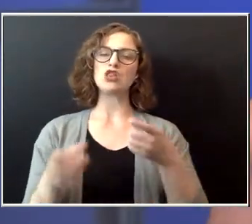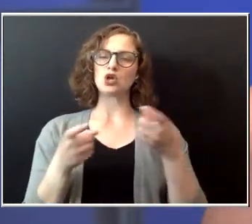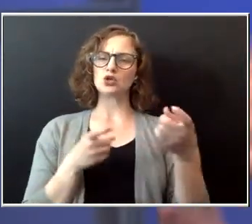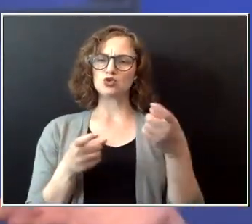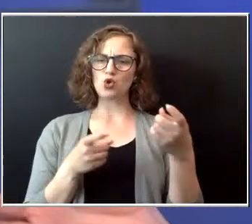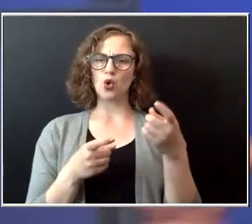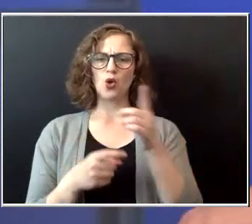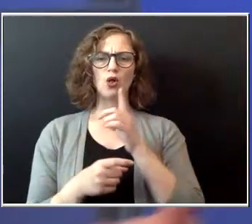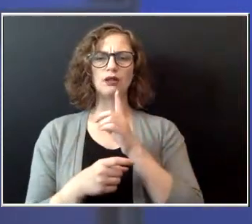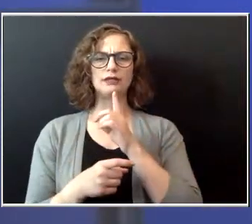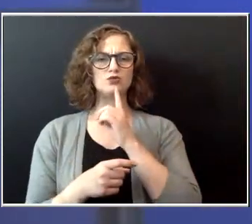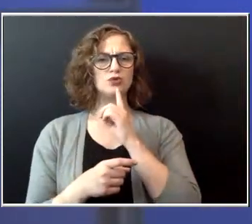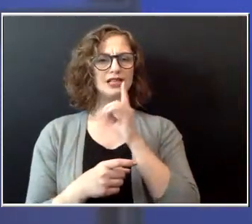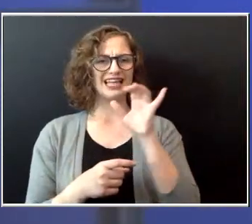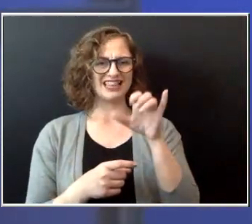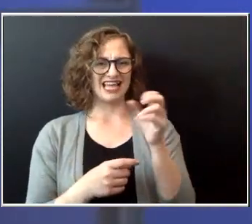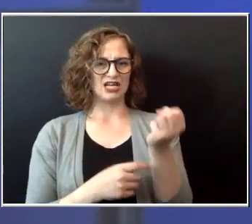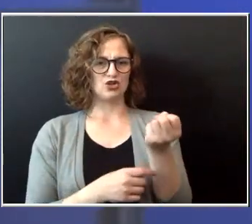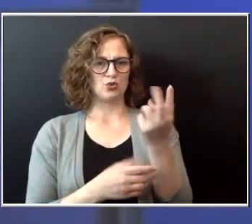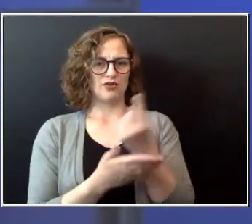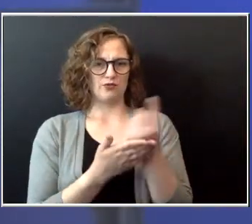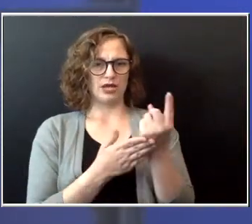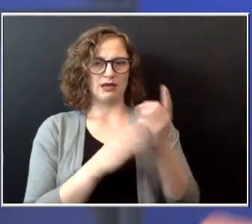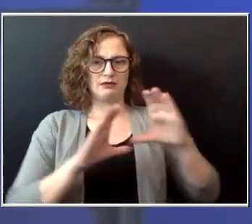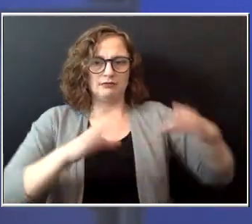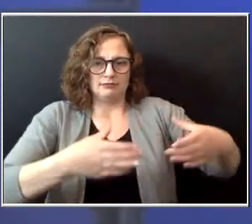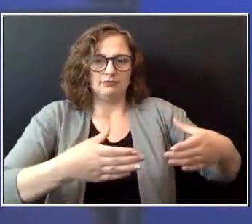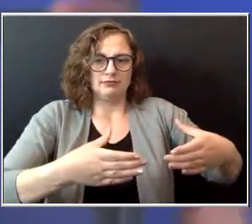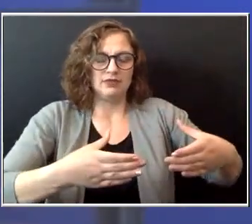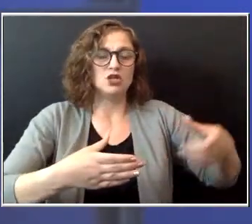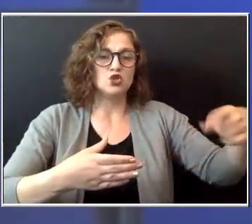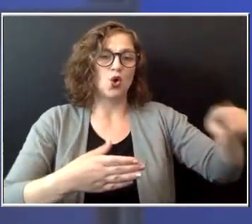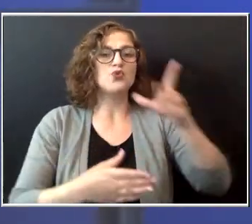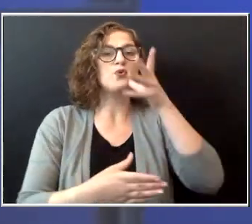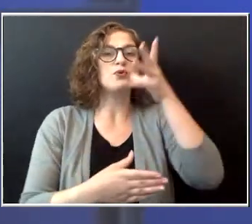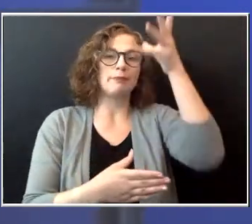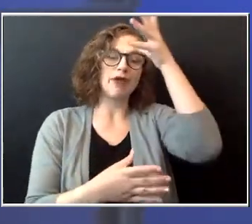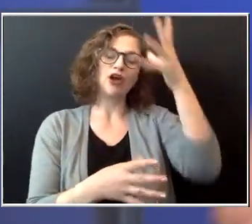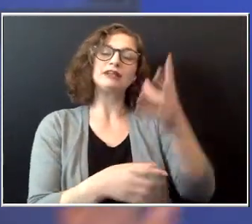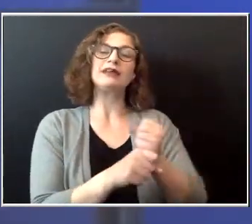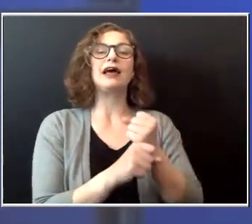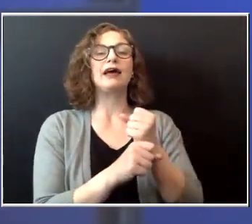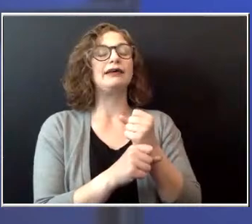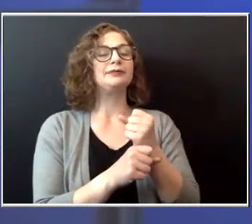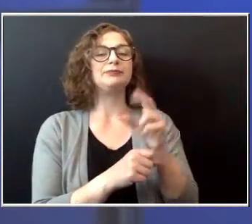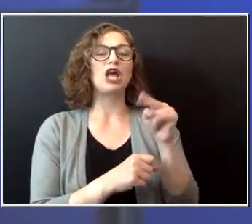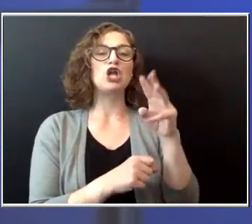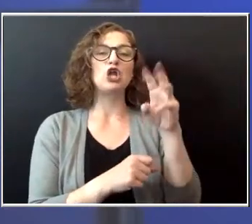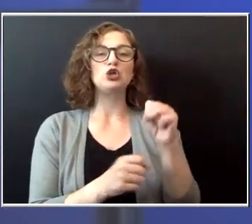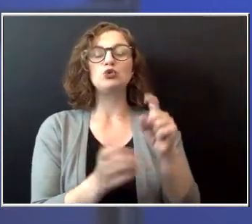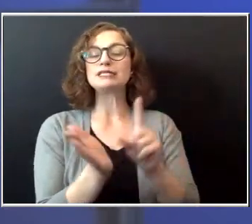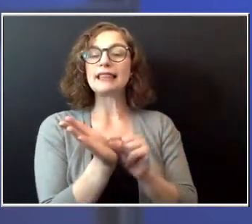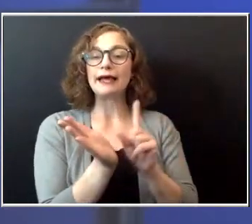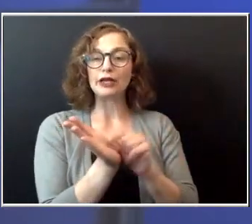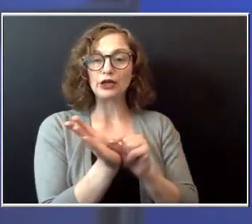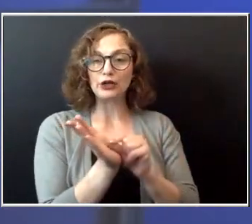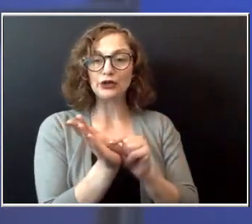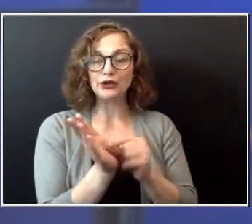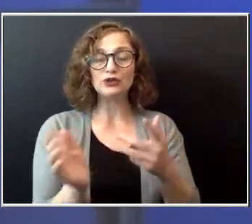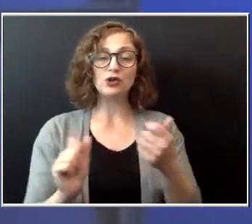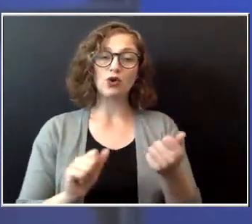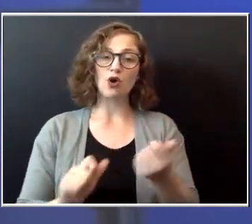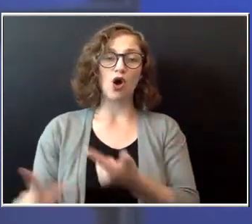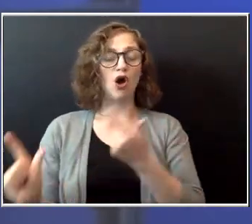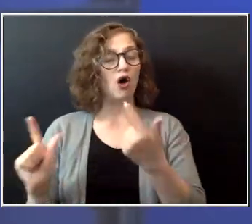parents just get a newsletter in the mail. So all the families get an intensive family-based program,